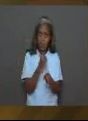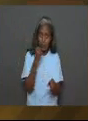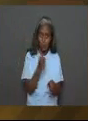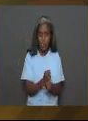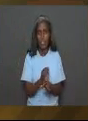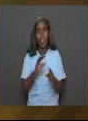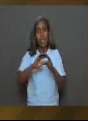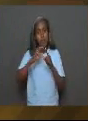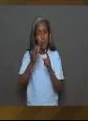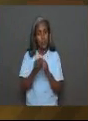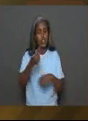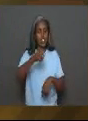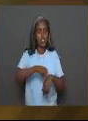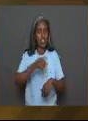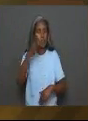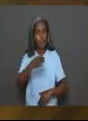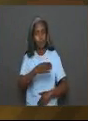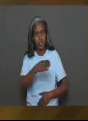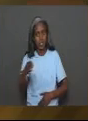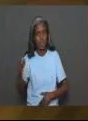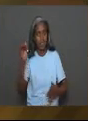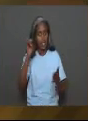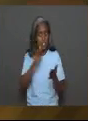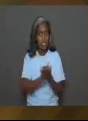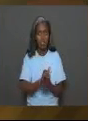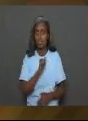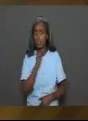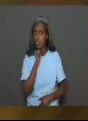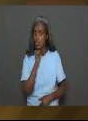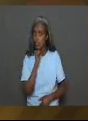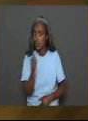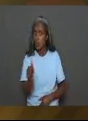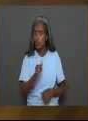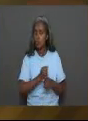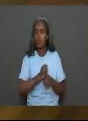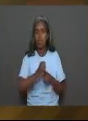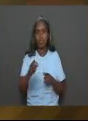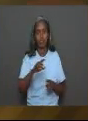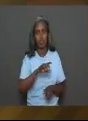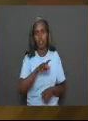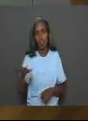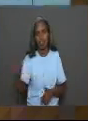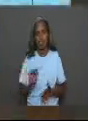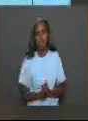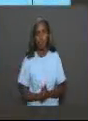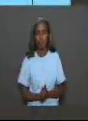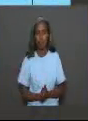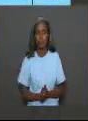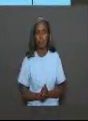to make a position time graph that is not a straight line.